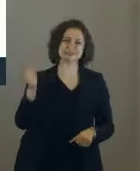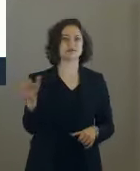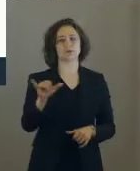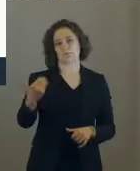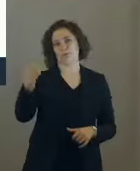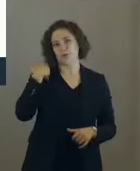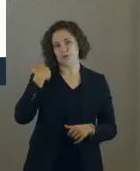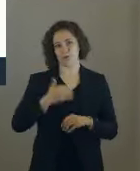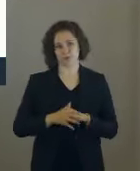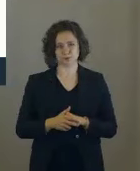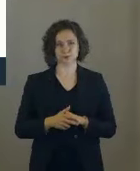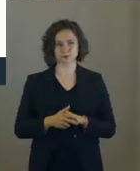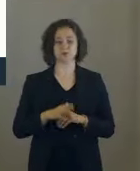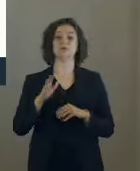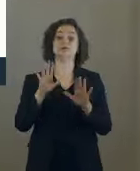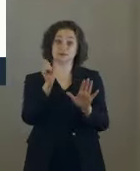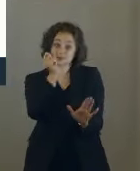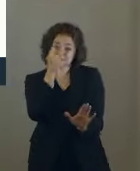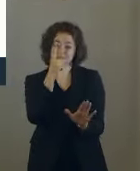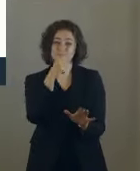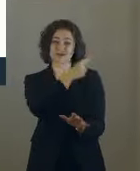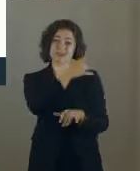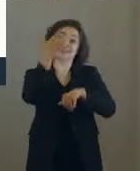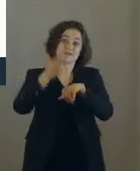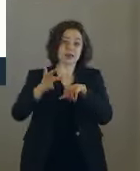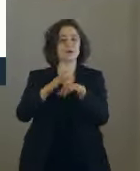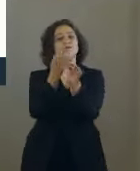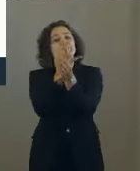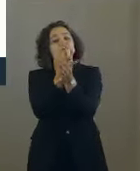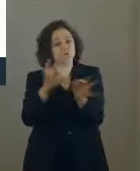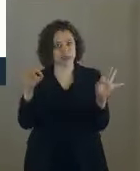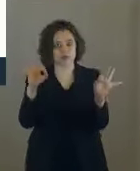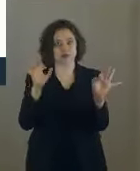And all of this is available for free to the public on our website.